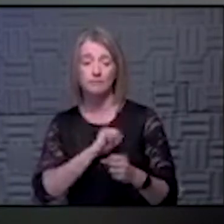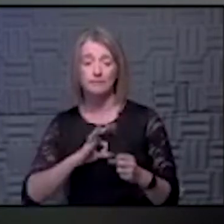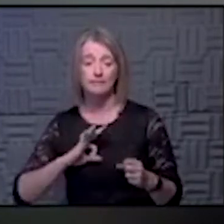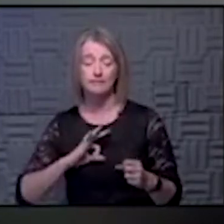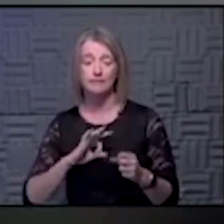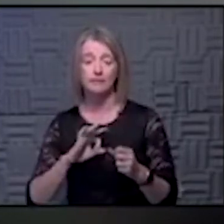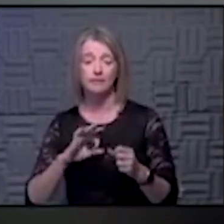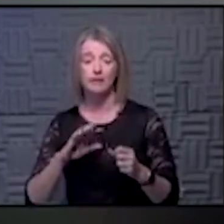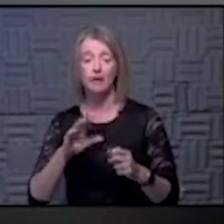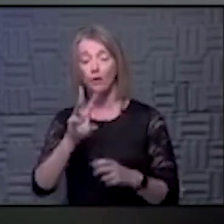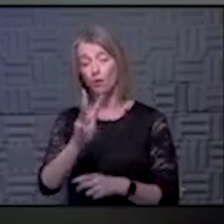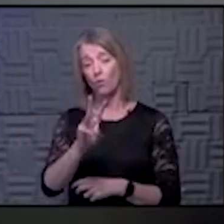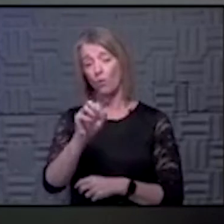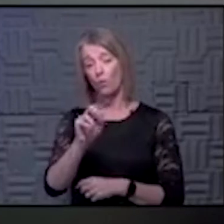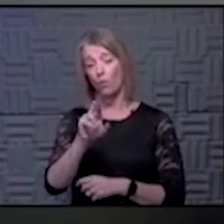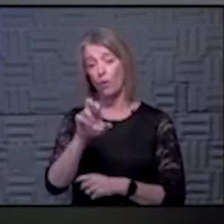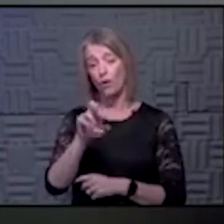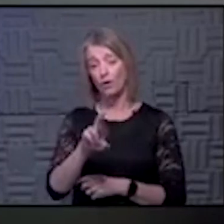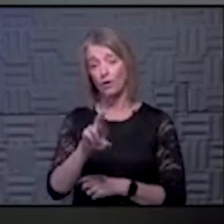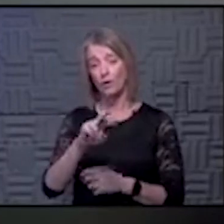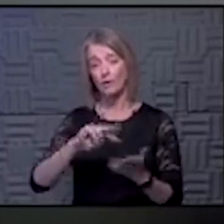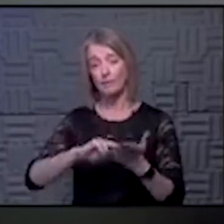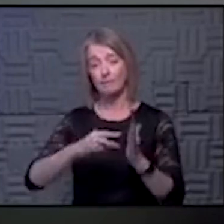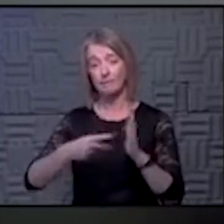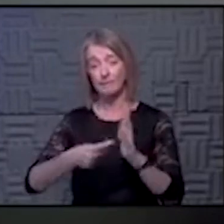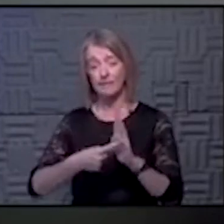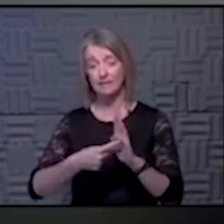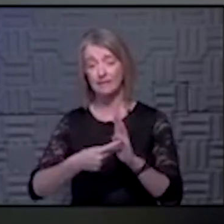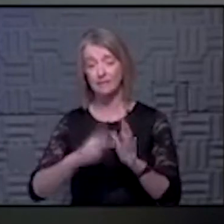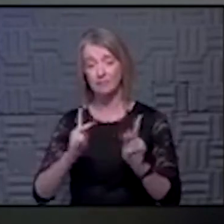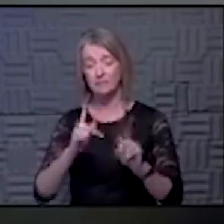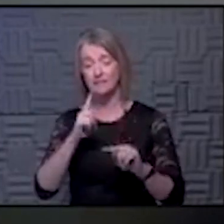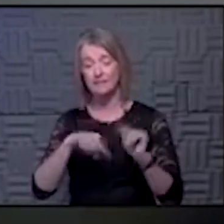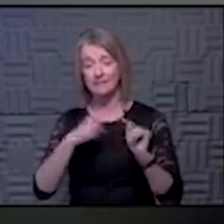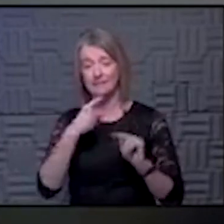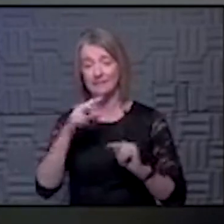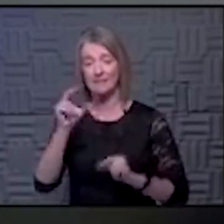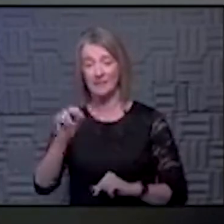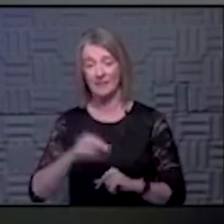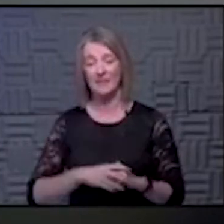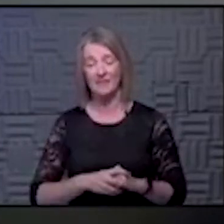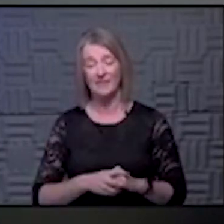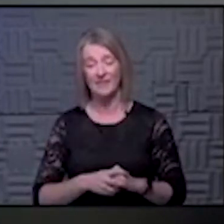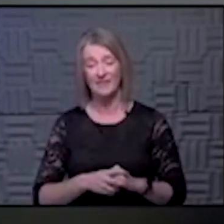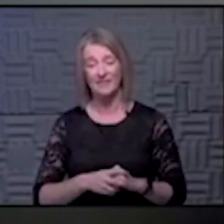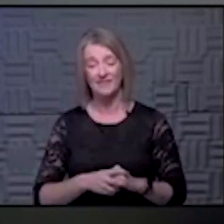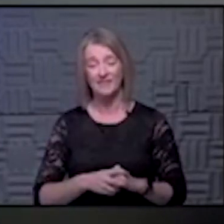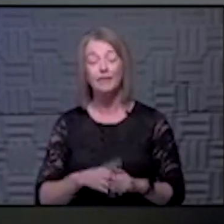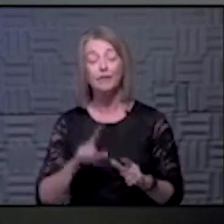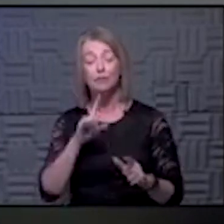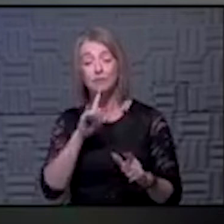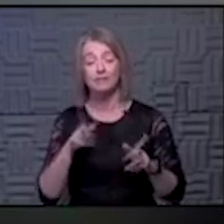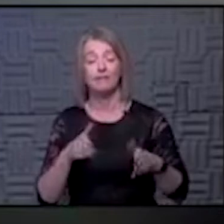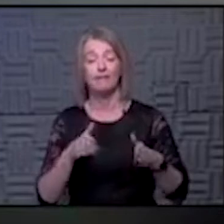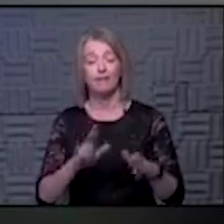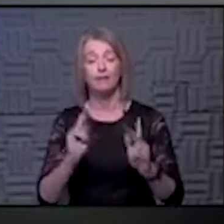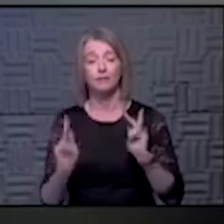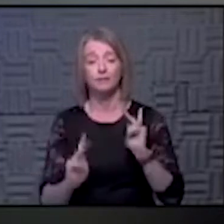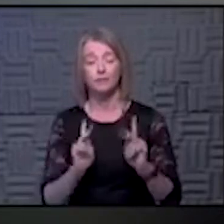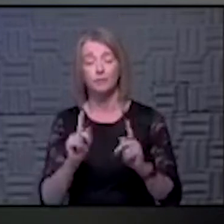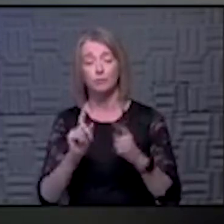of warrior is basically anyone that doesn't get to say no. And what that does is really allows people